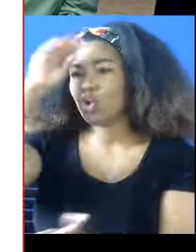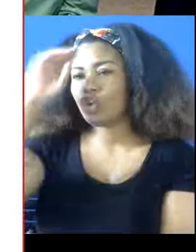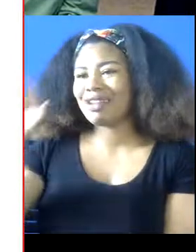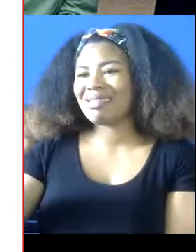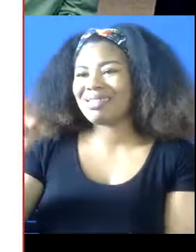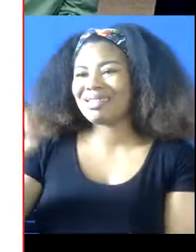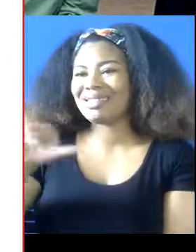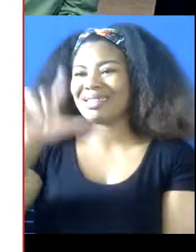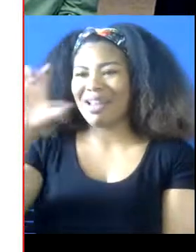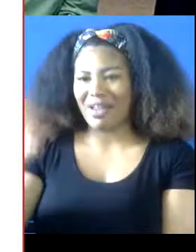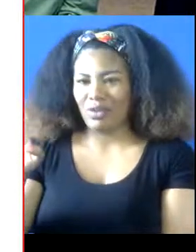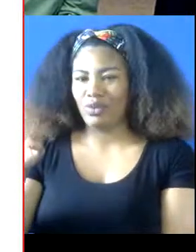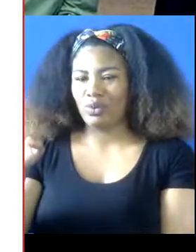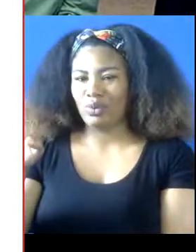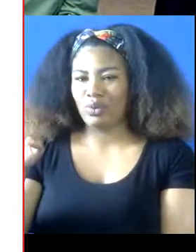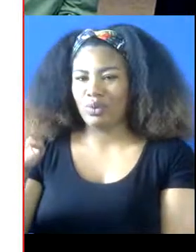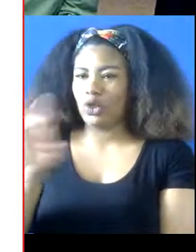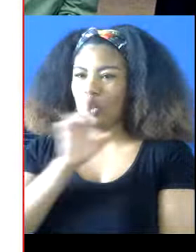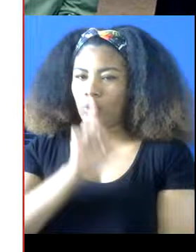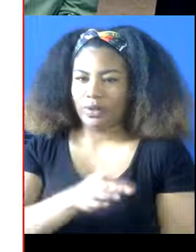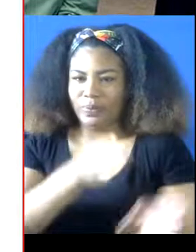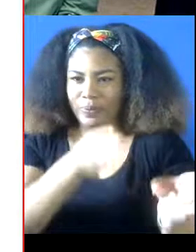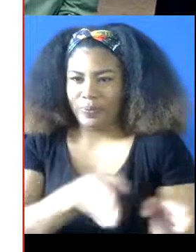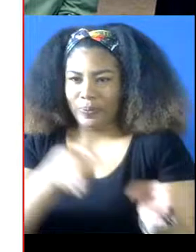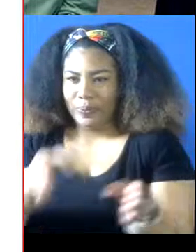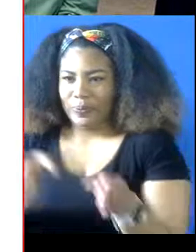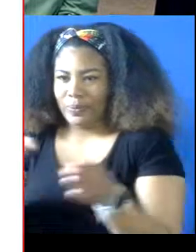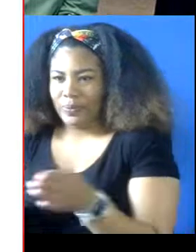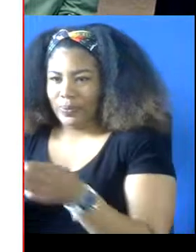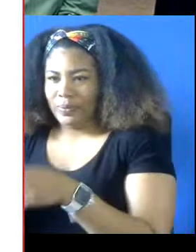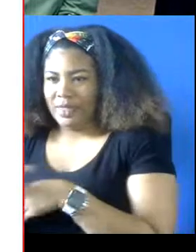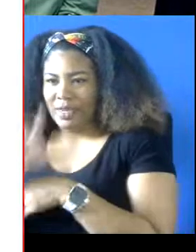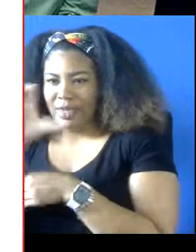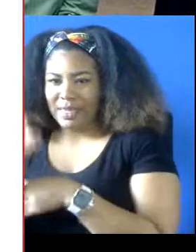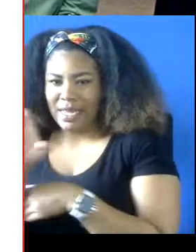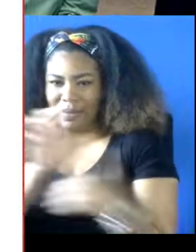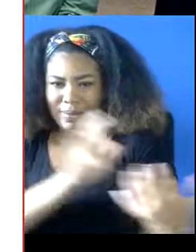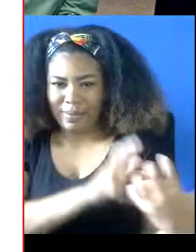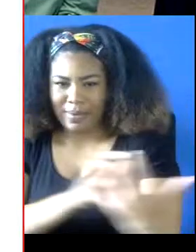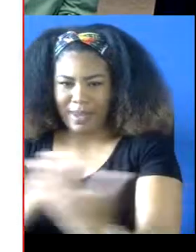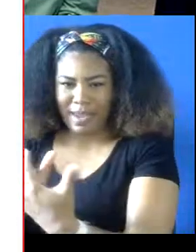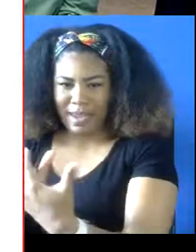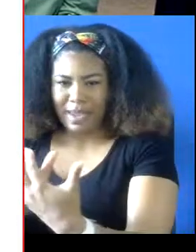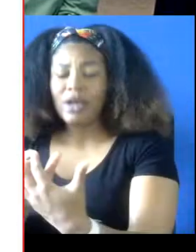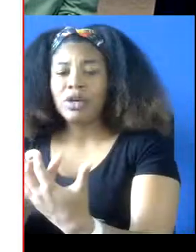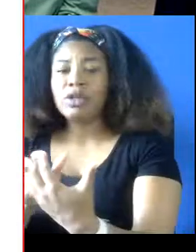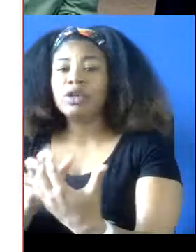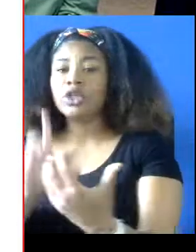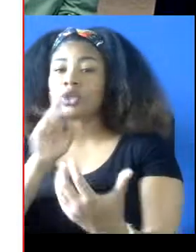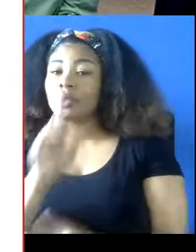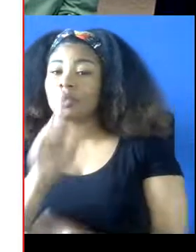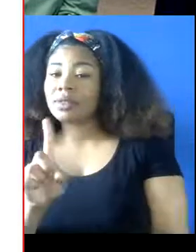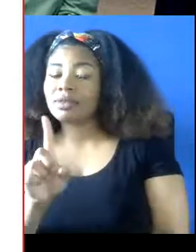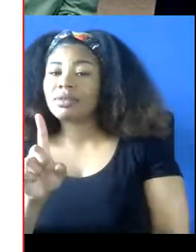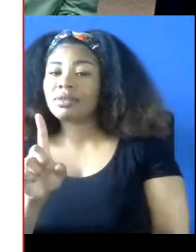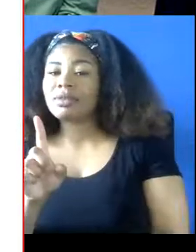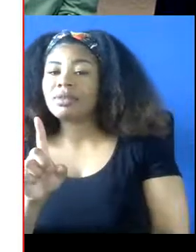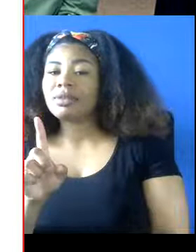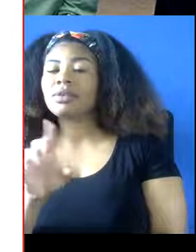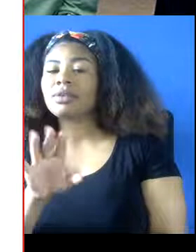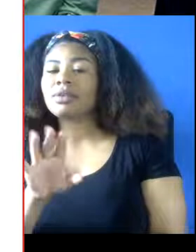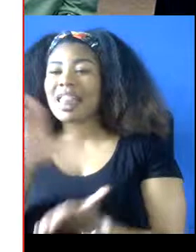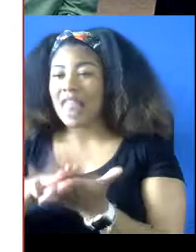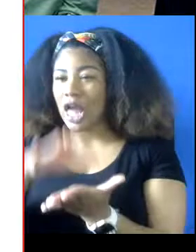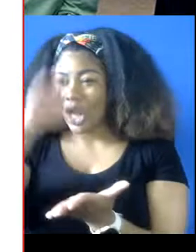address, individual learners through their own style. So we are going to challenge here this idea of this